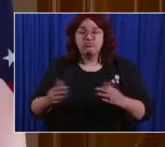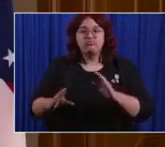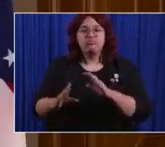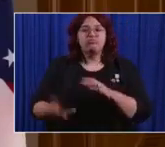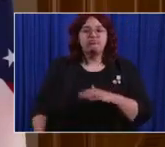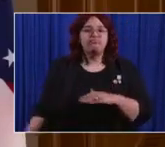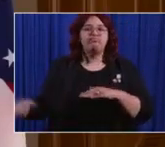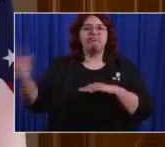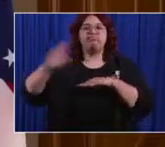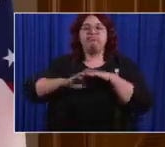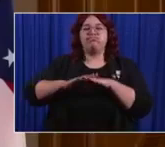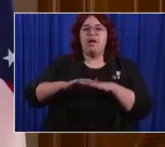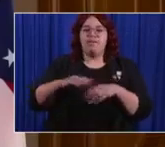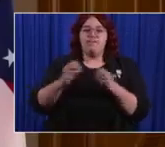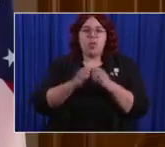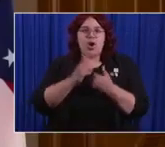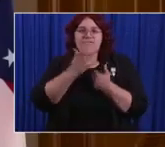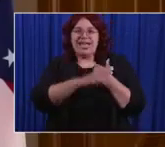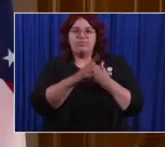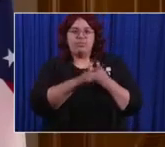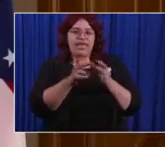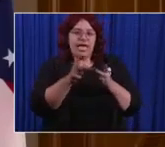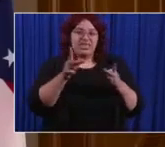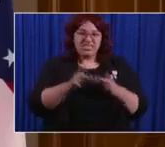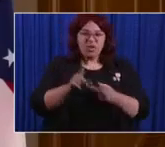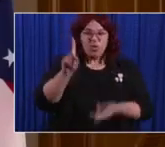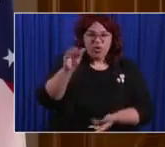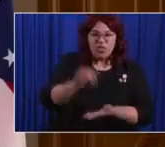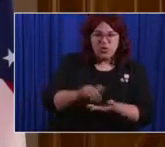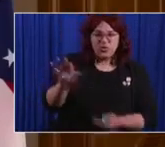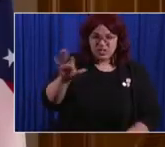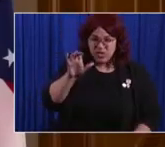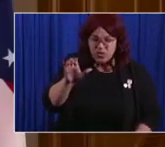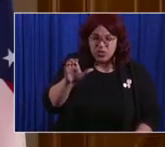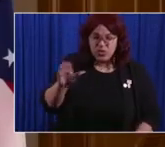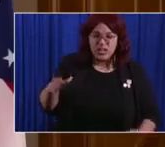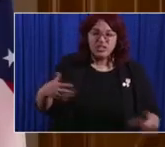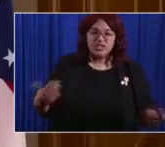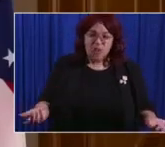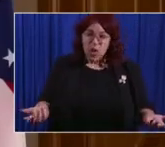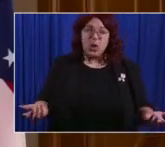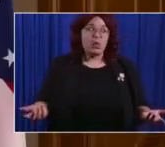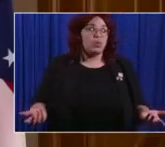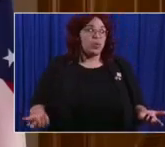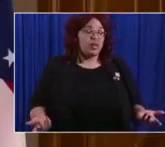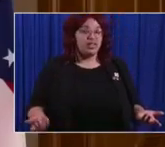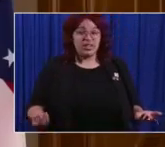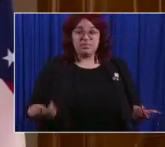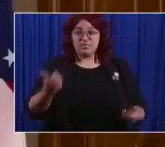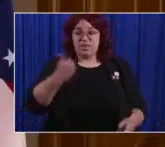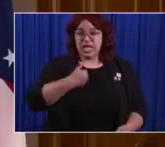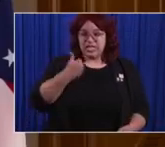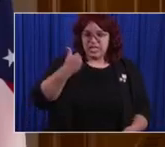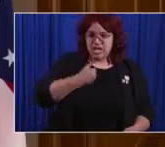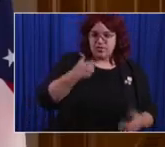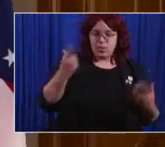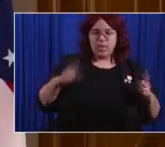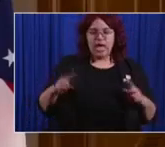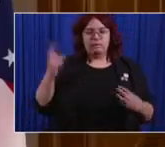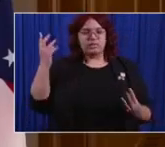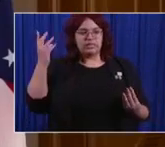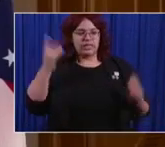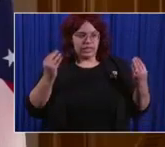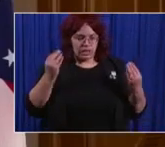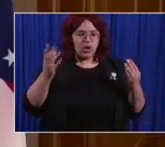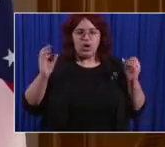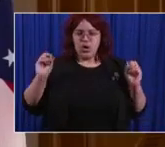and knocking on doors. We're taking it to everybody that we can. So when I kept asking myself, what else can I do?